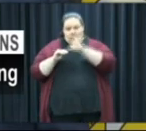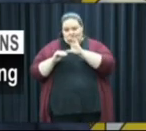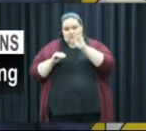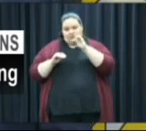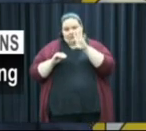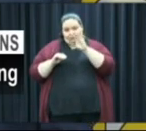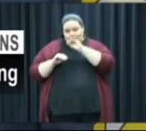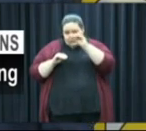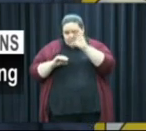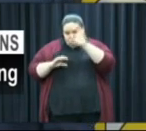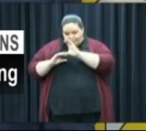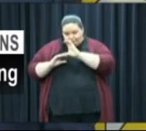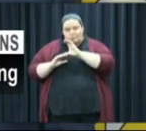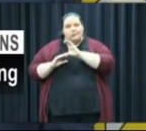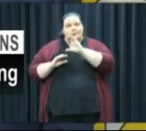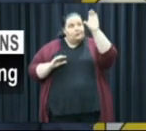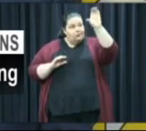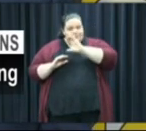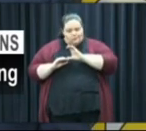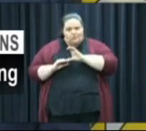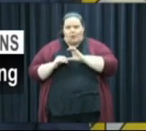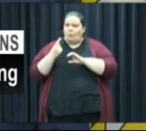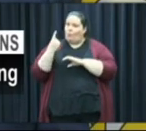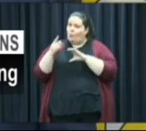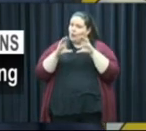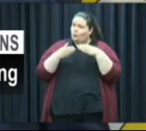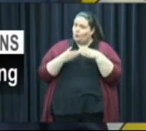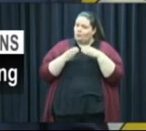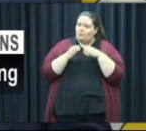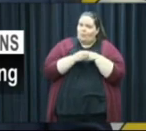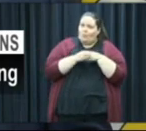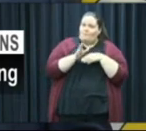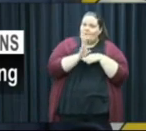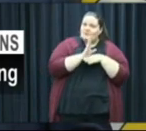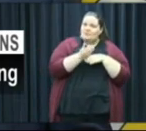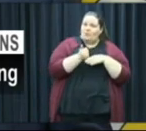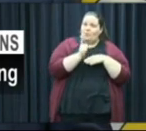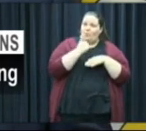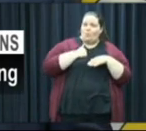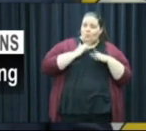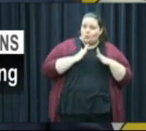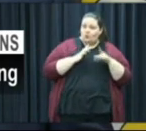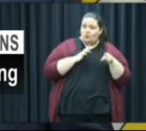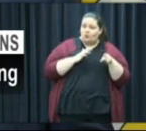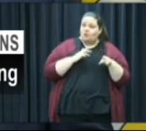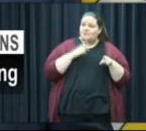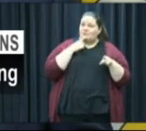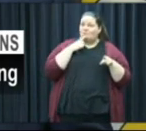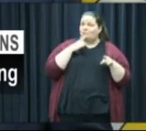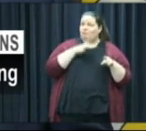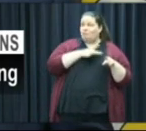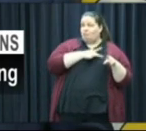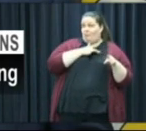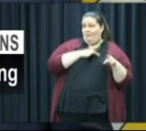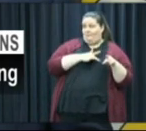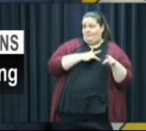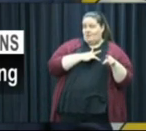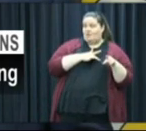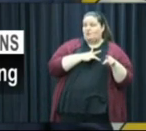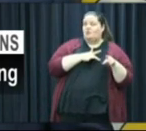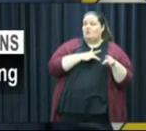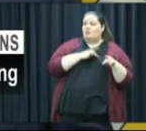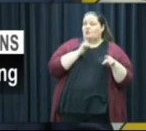payment. And one group representing small business owners says the provinces should